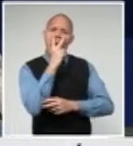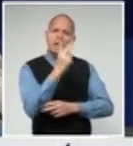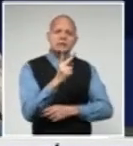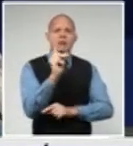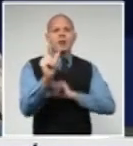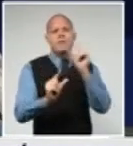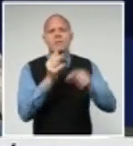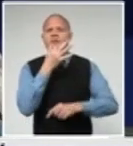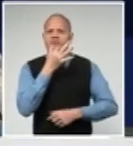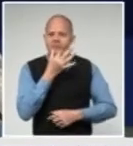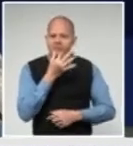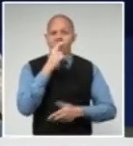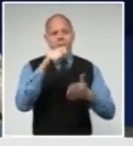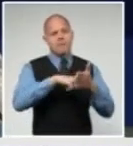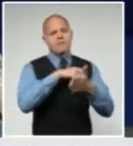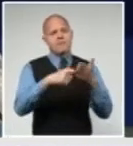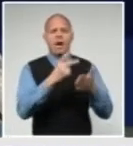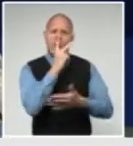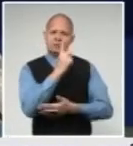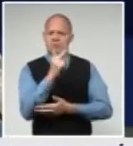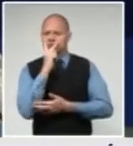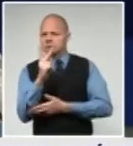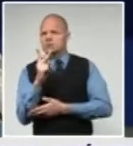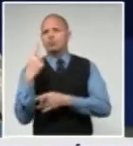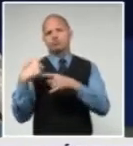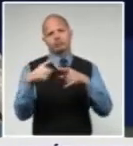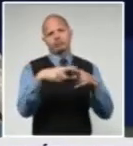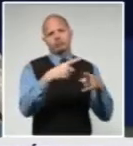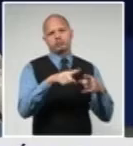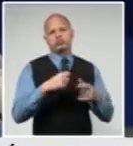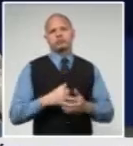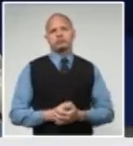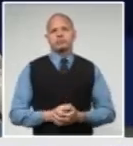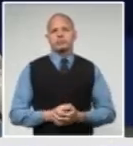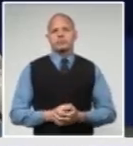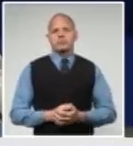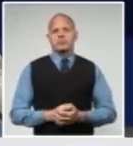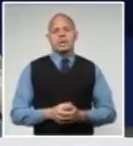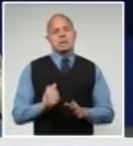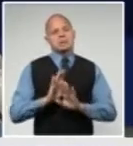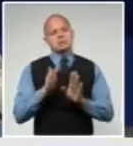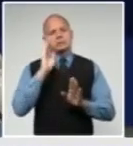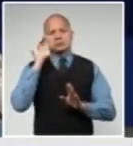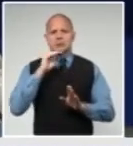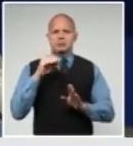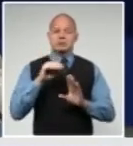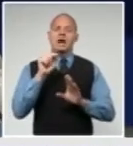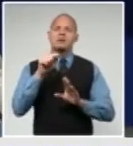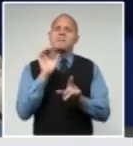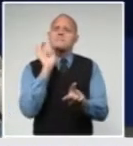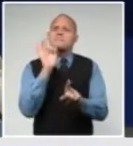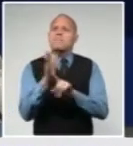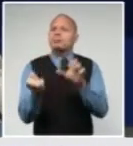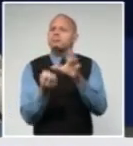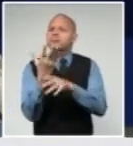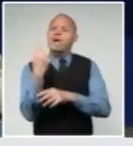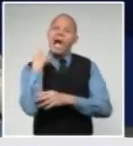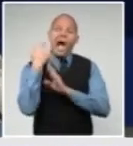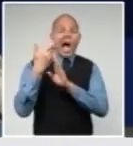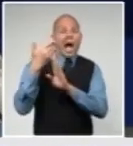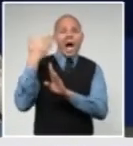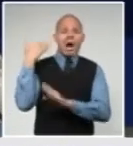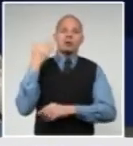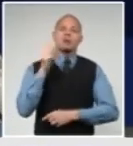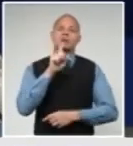on the statistics field, since we celebrated yesterday the National Day for Health Statisticians, and I take